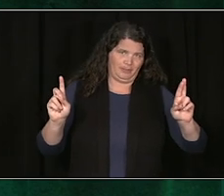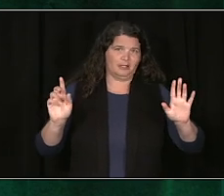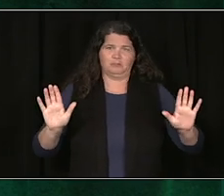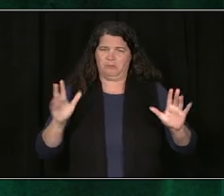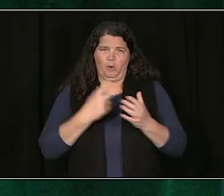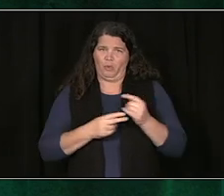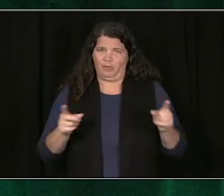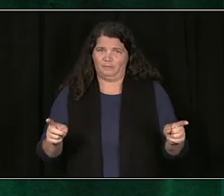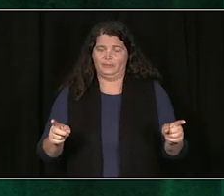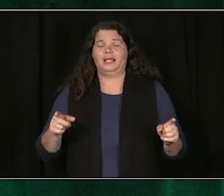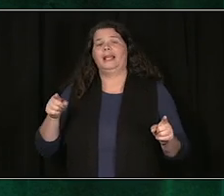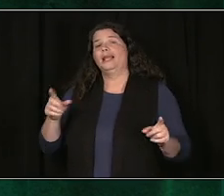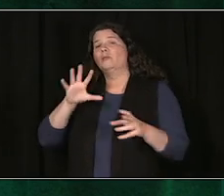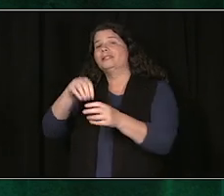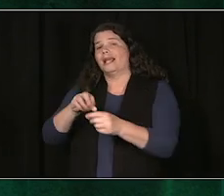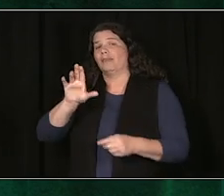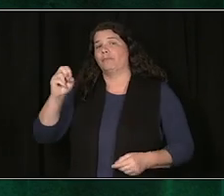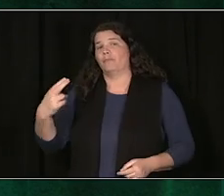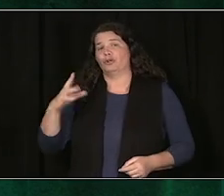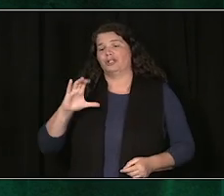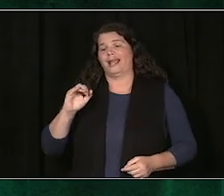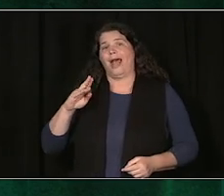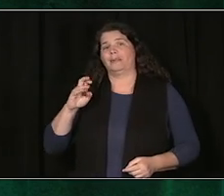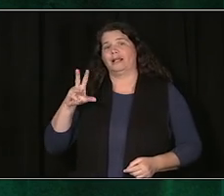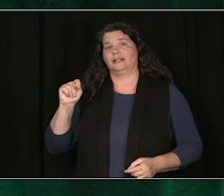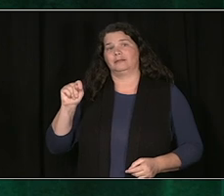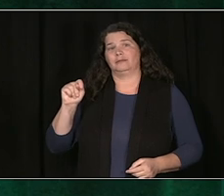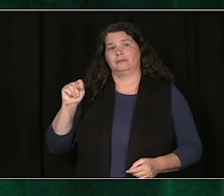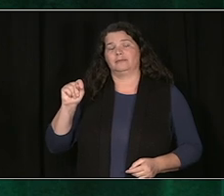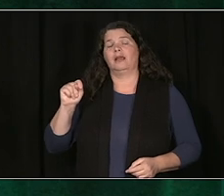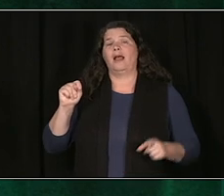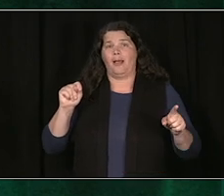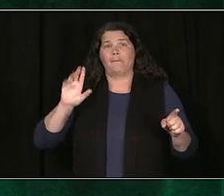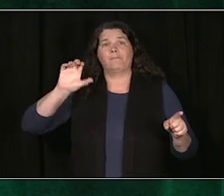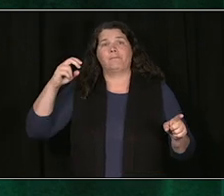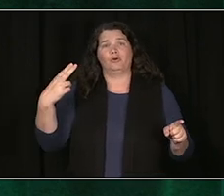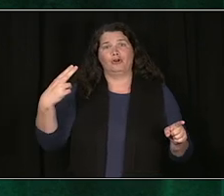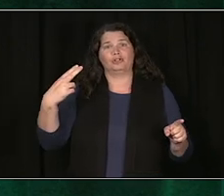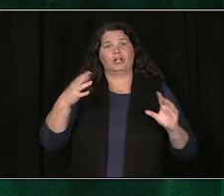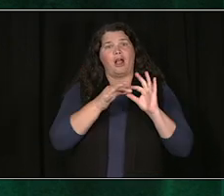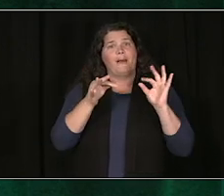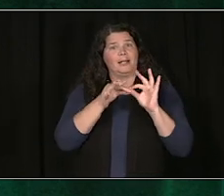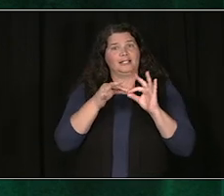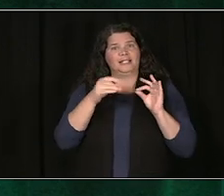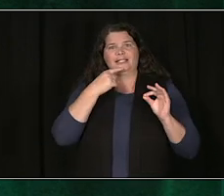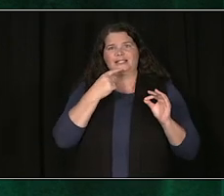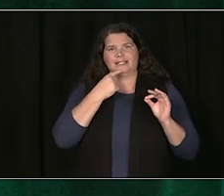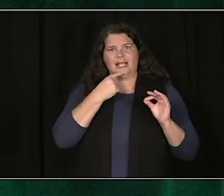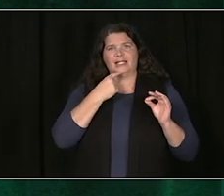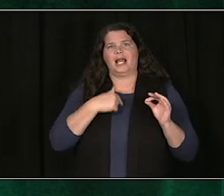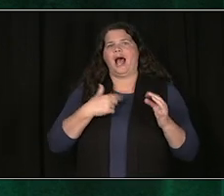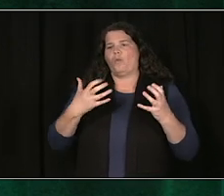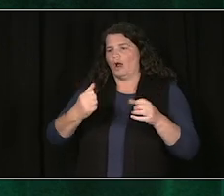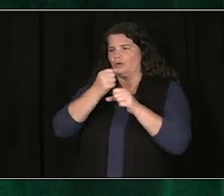his presence, President Bush commented, "I do not want to have anyone go through what Norm went through when he was interned as